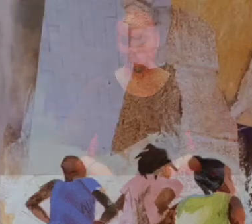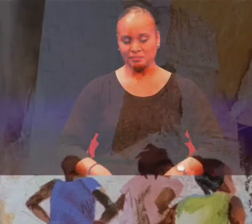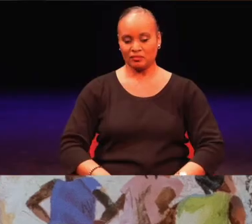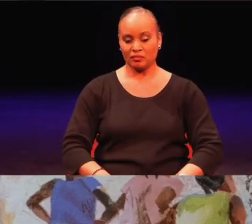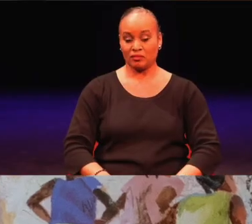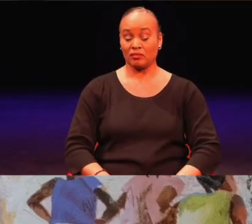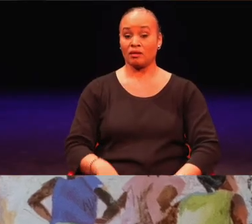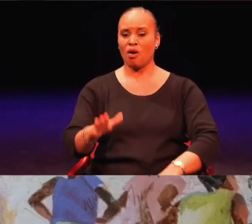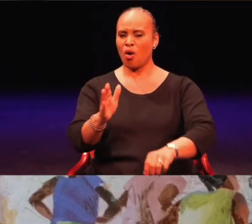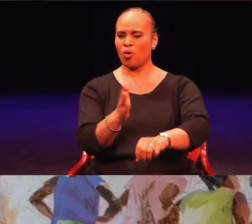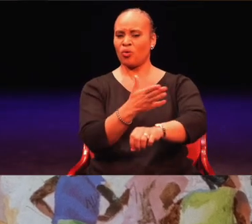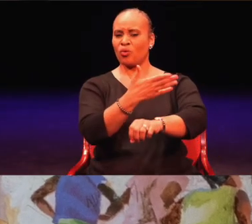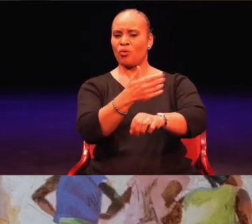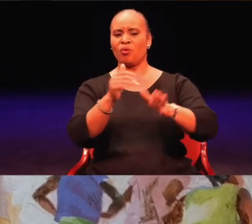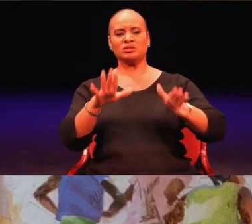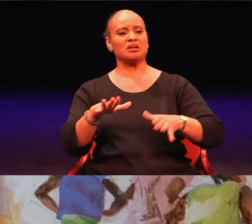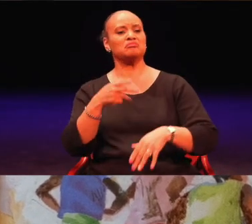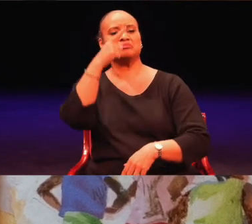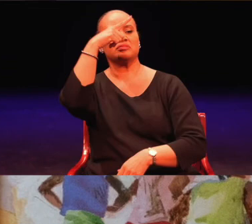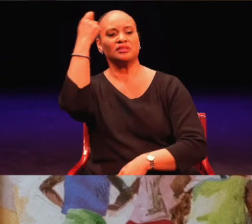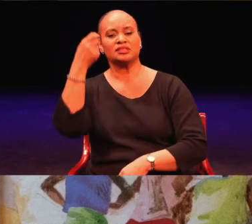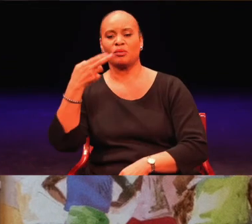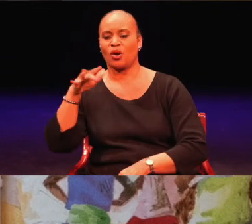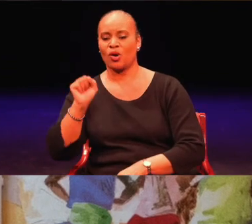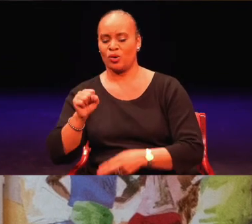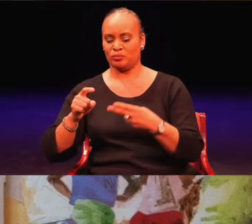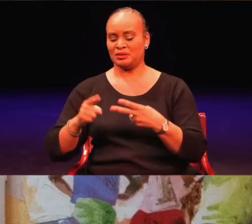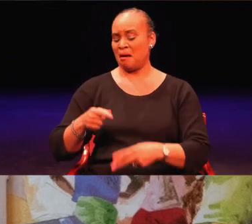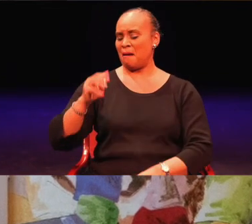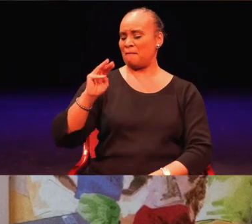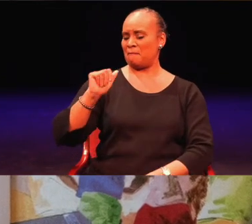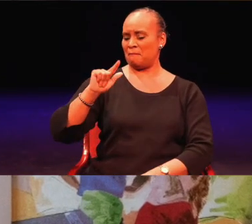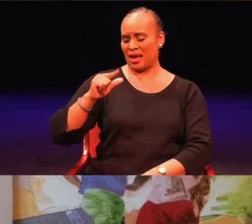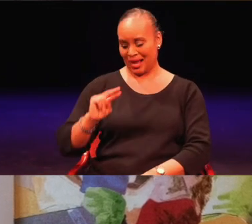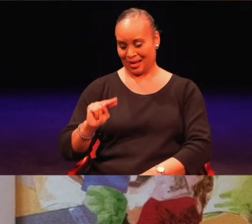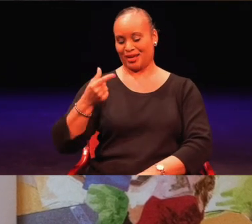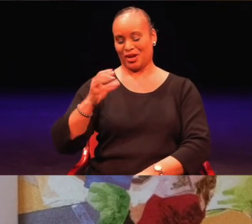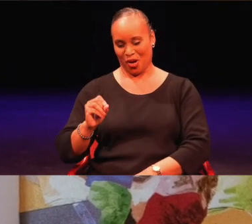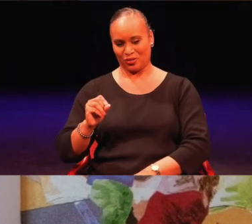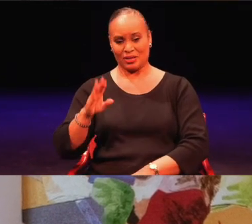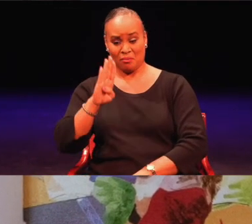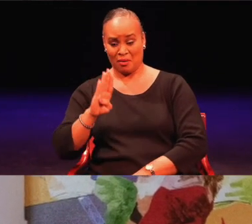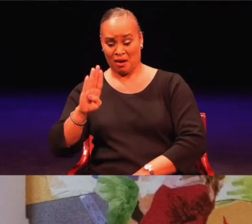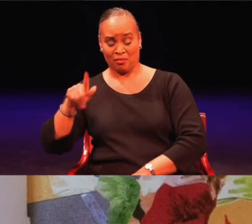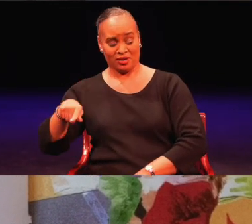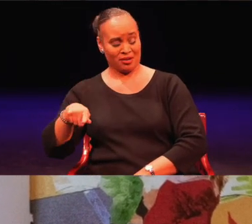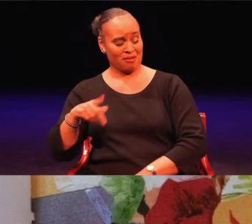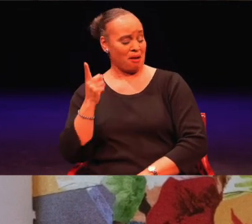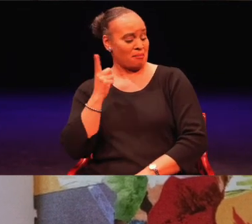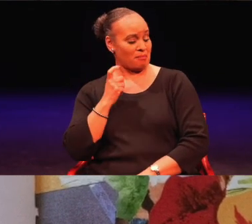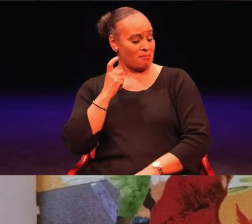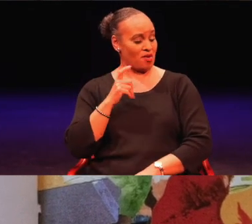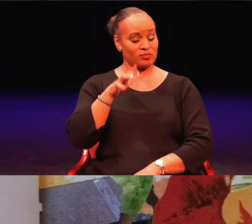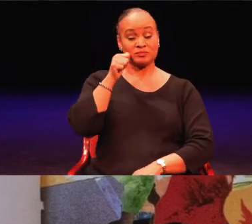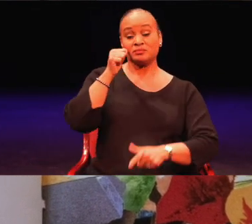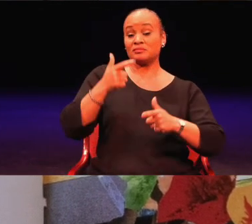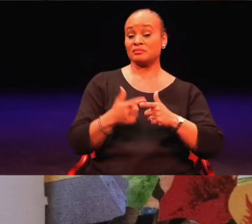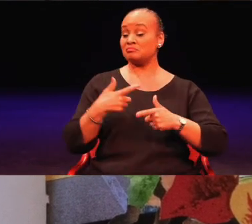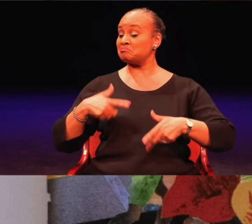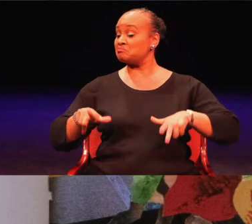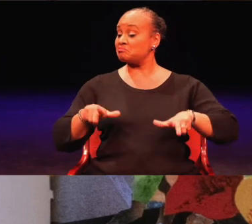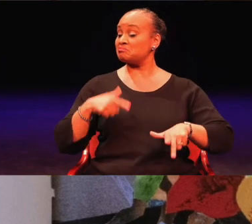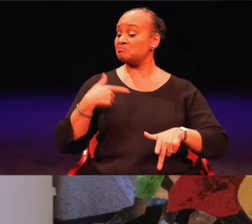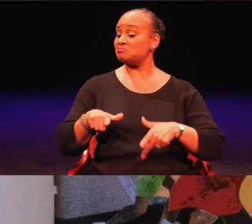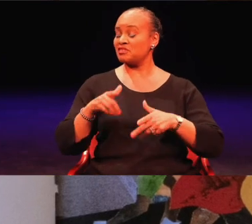A chorus of summer herbs, of mangoes and barbecue, of perfumed sisters hip strutting past fried fish joints